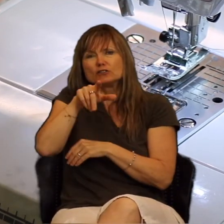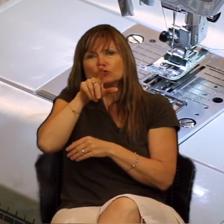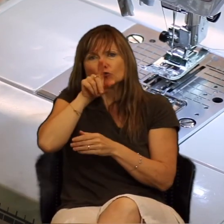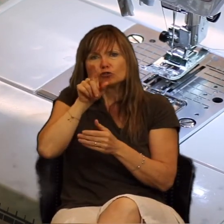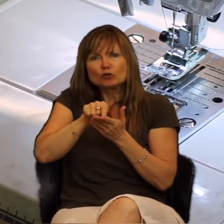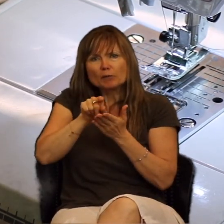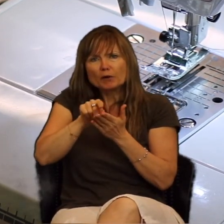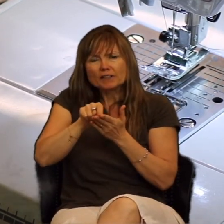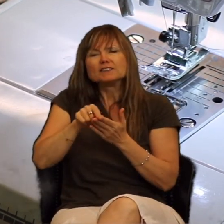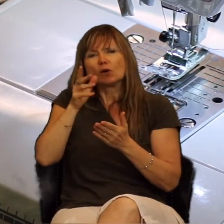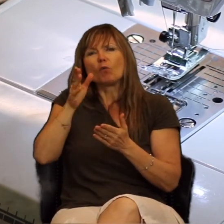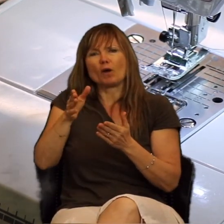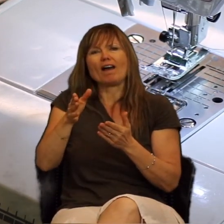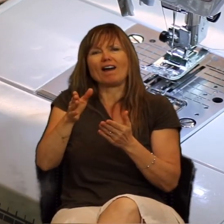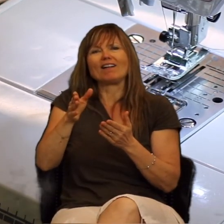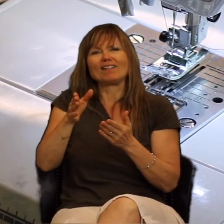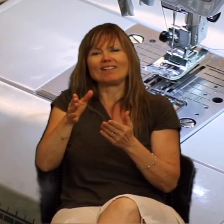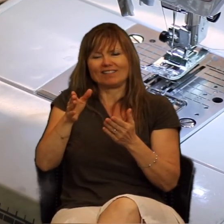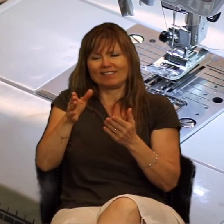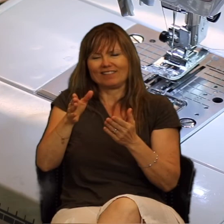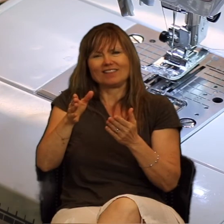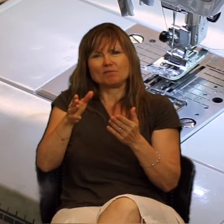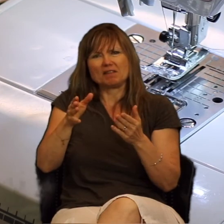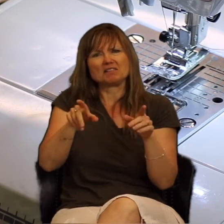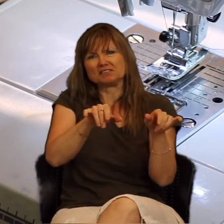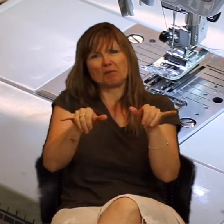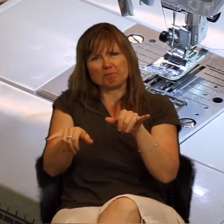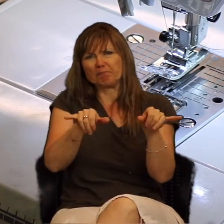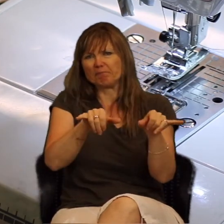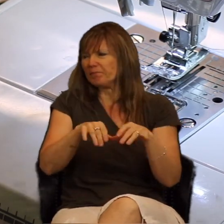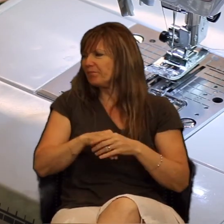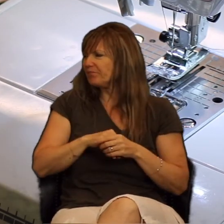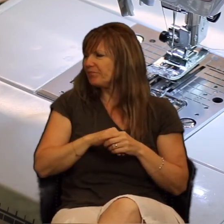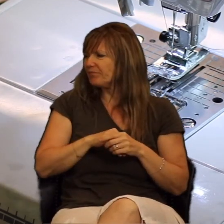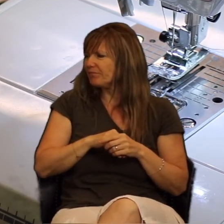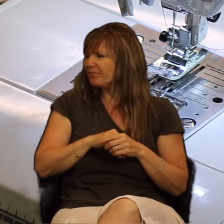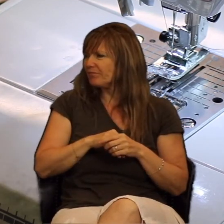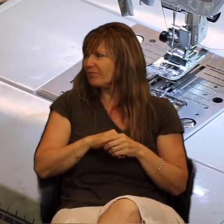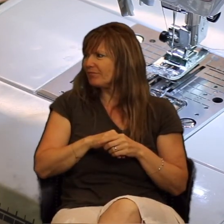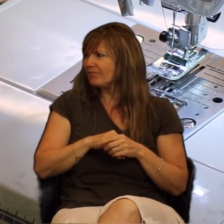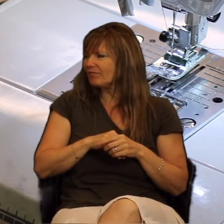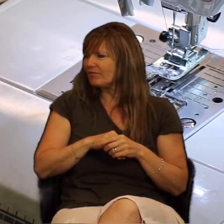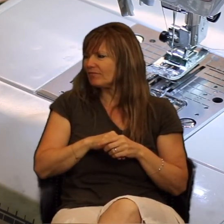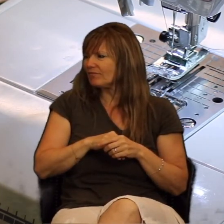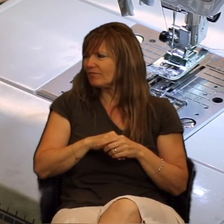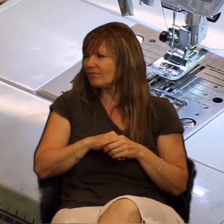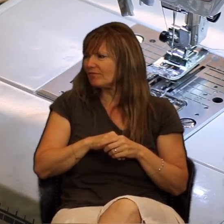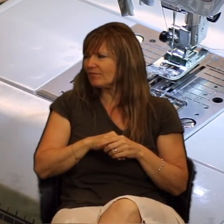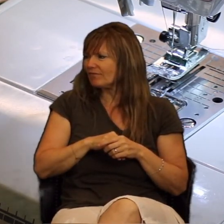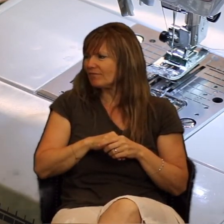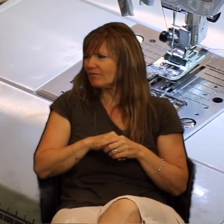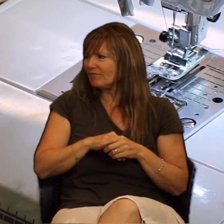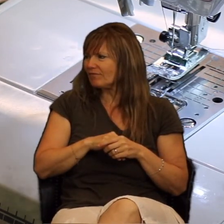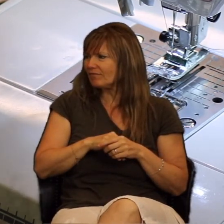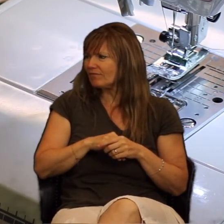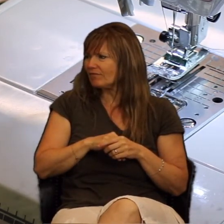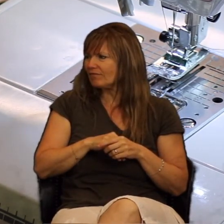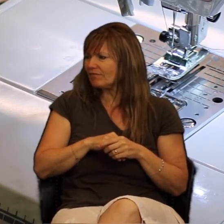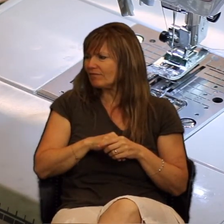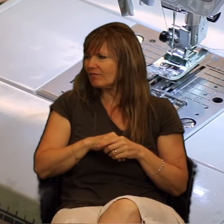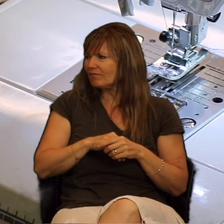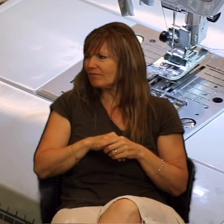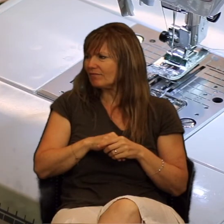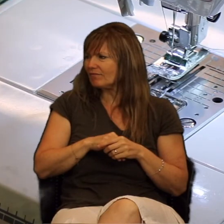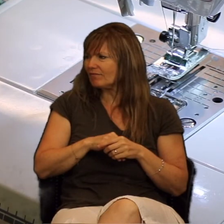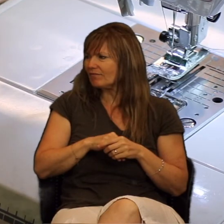And then what I'm going to do is, so when I'm sewing my pockets on,